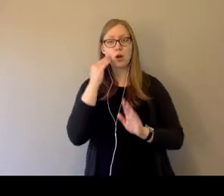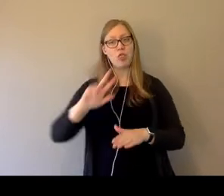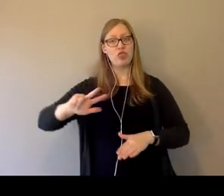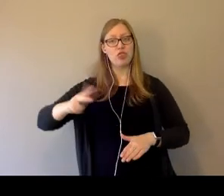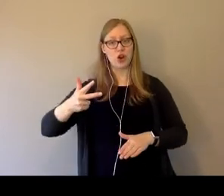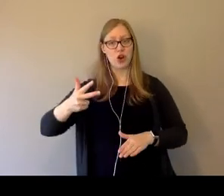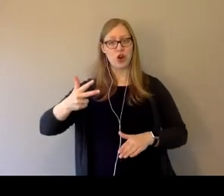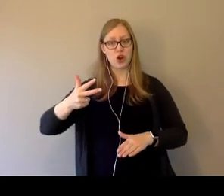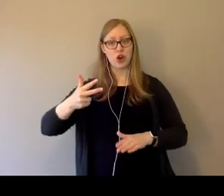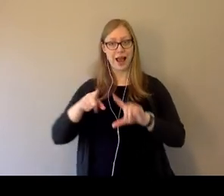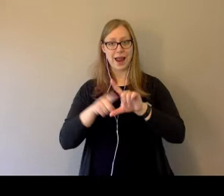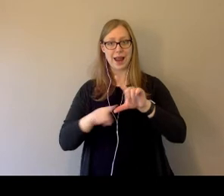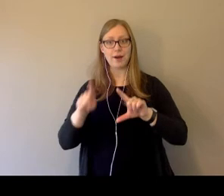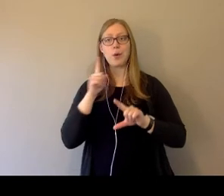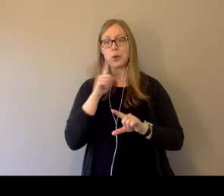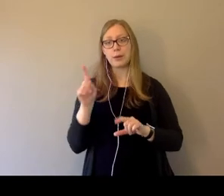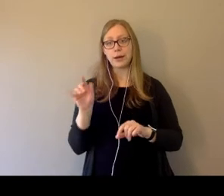angle theorem.